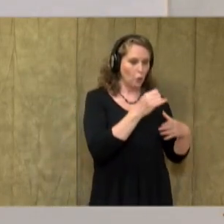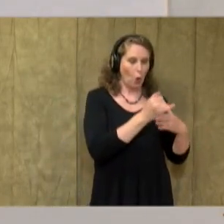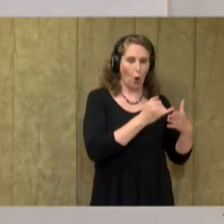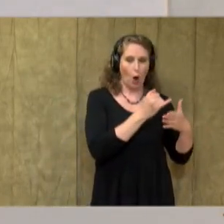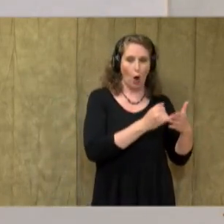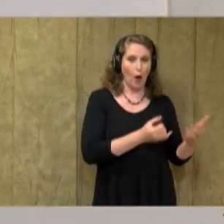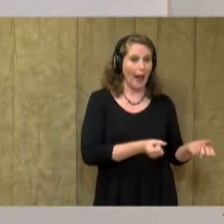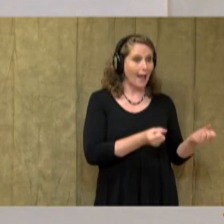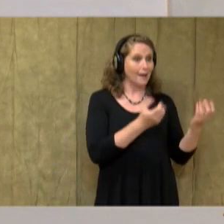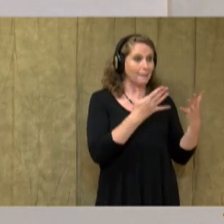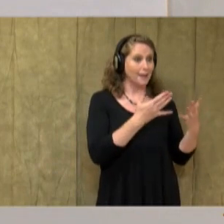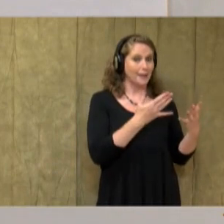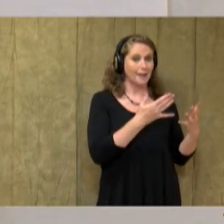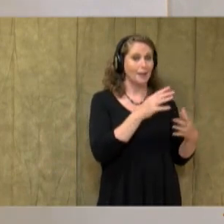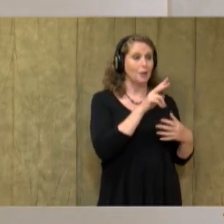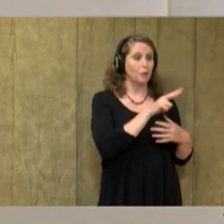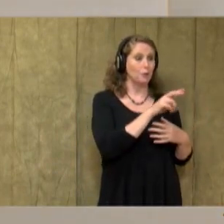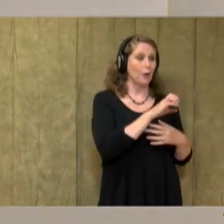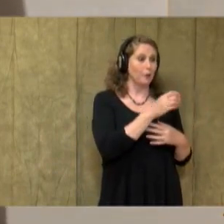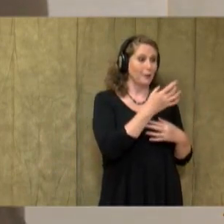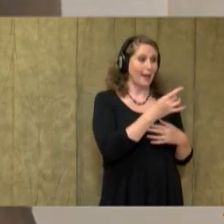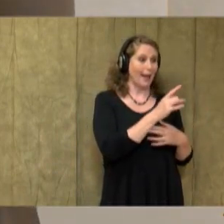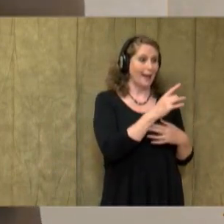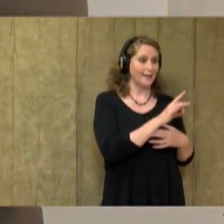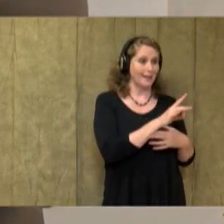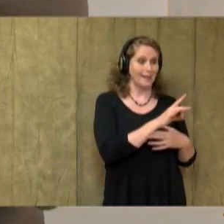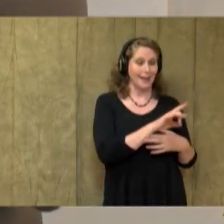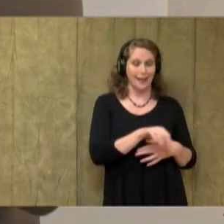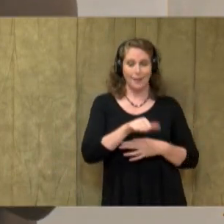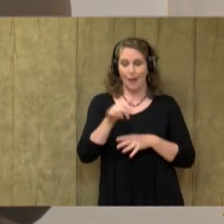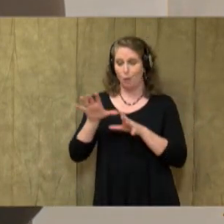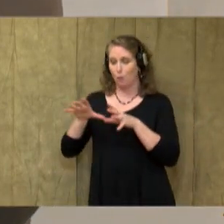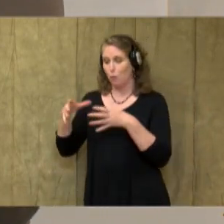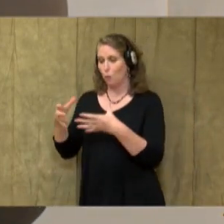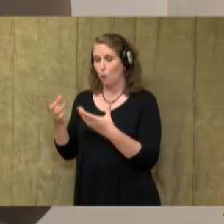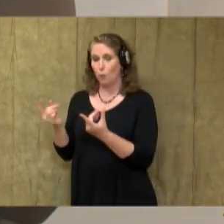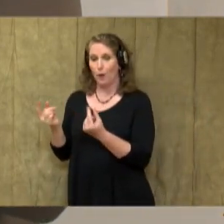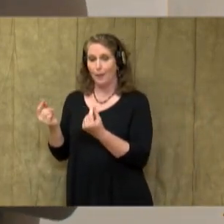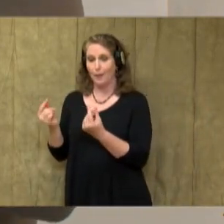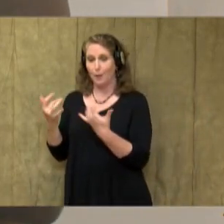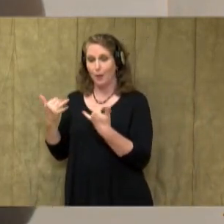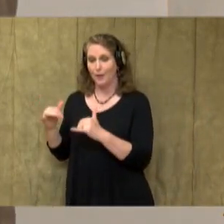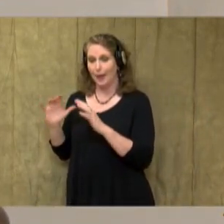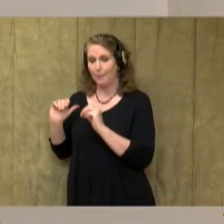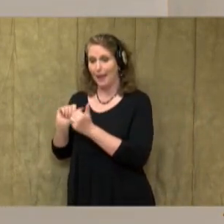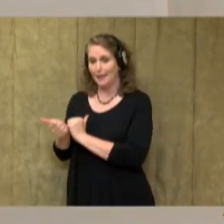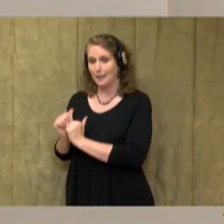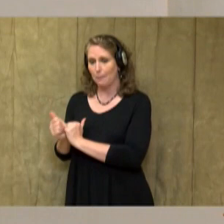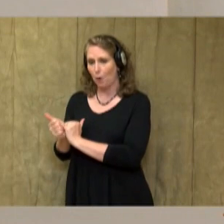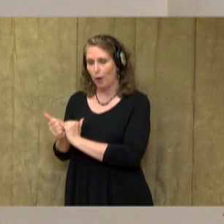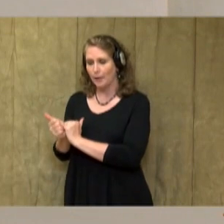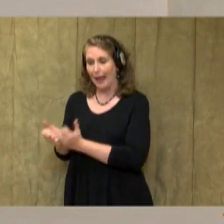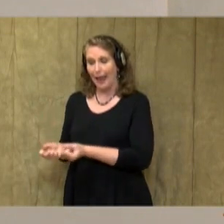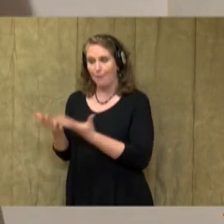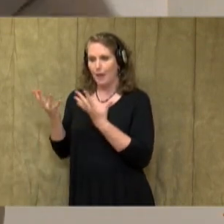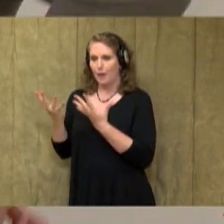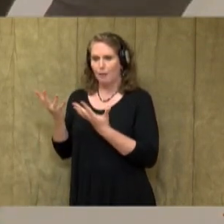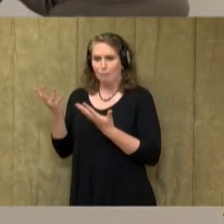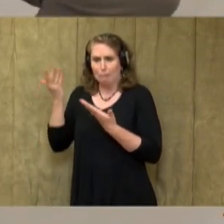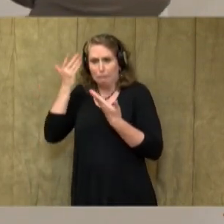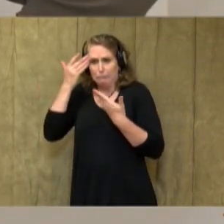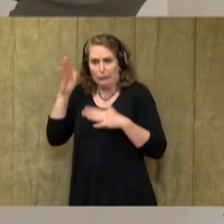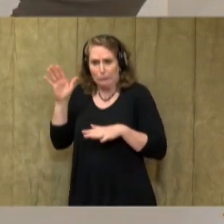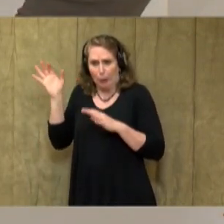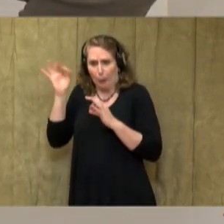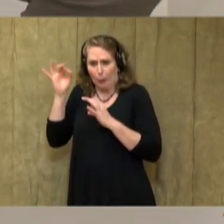But what do we not know? We don't know the number of campers that do sports that day. So